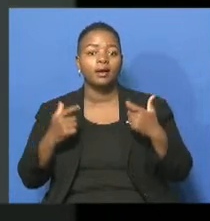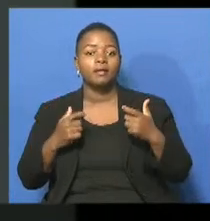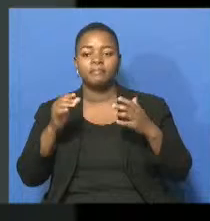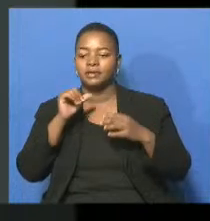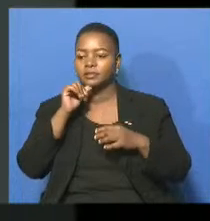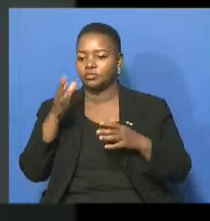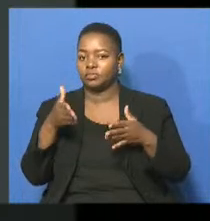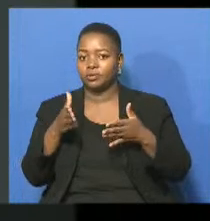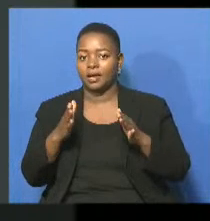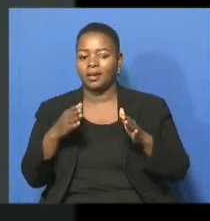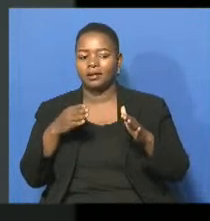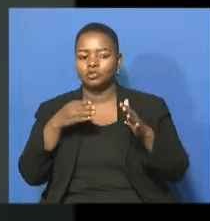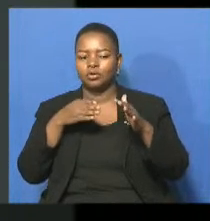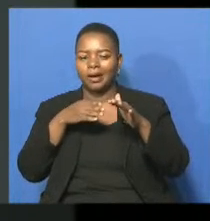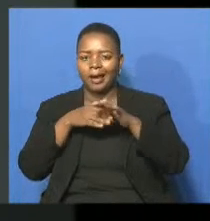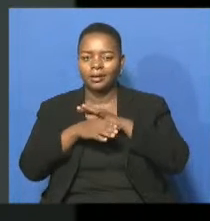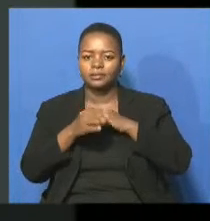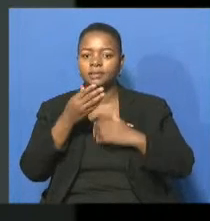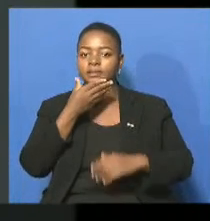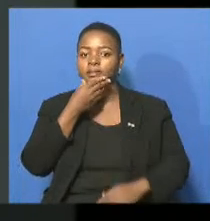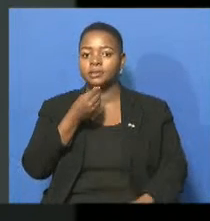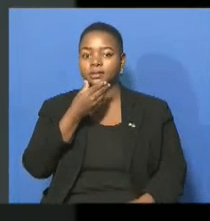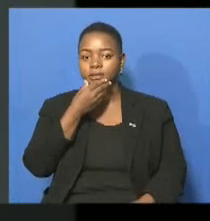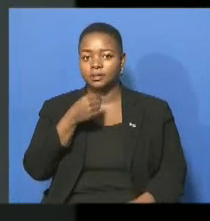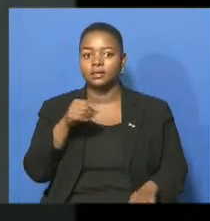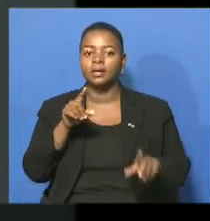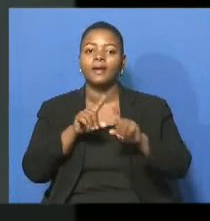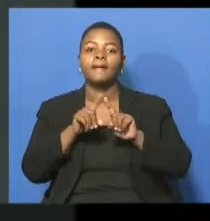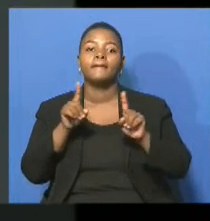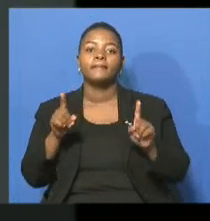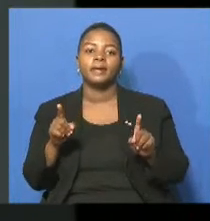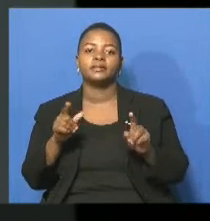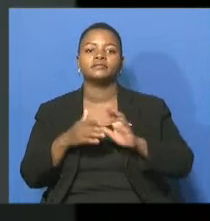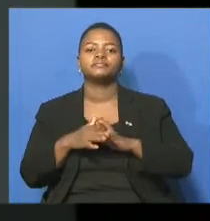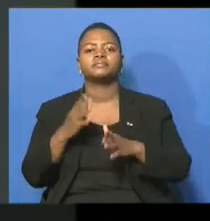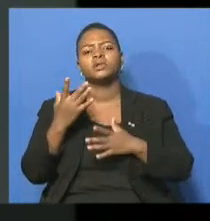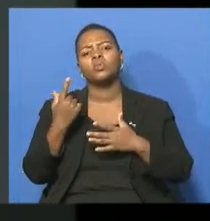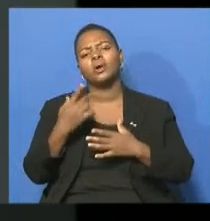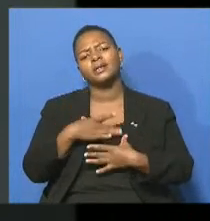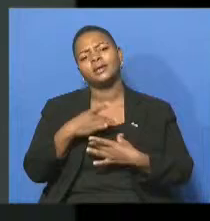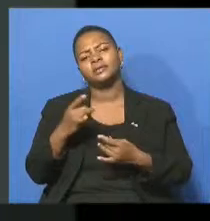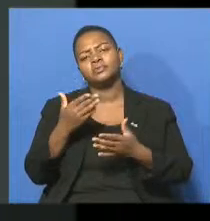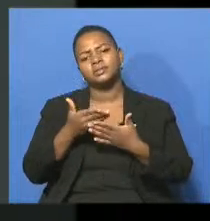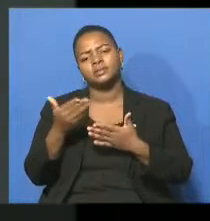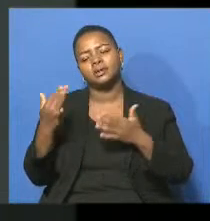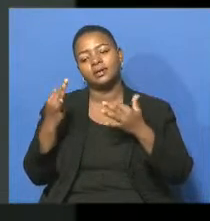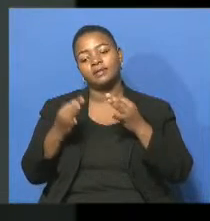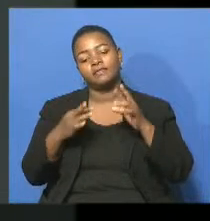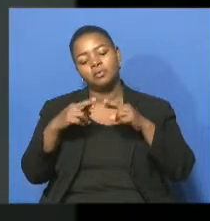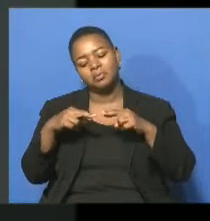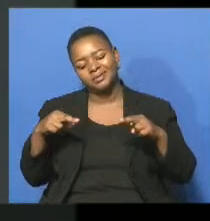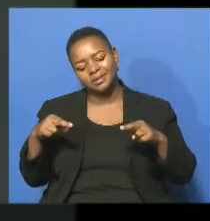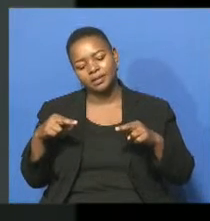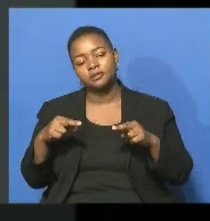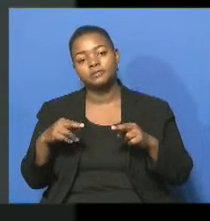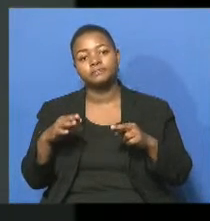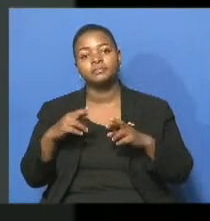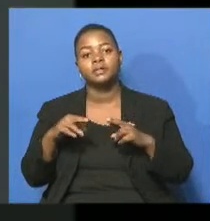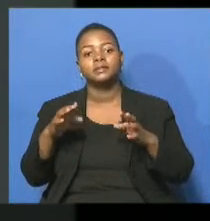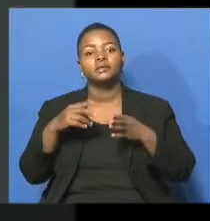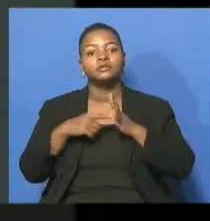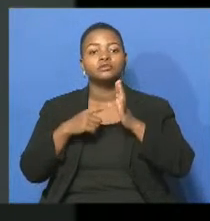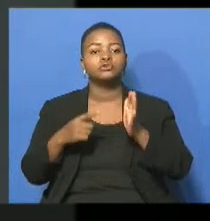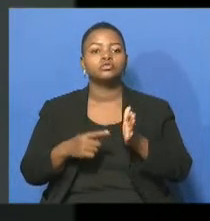able to actually reach. But what's interesting is that when you research